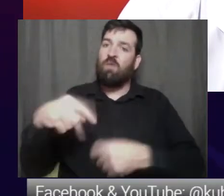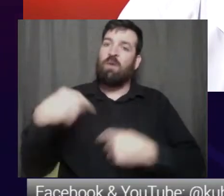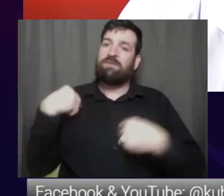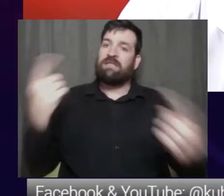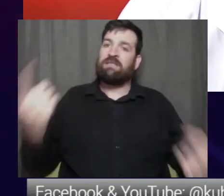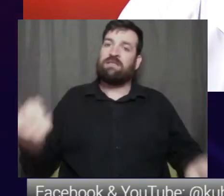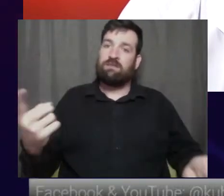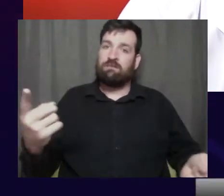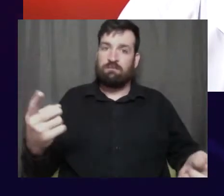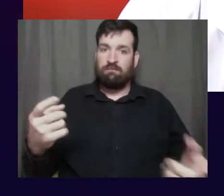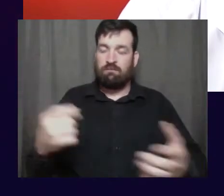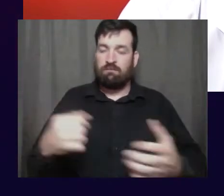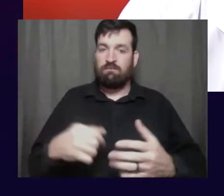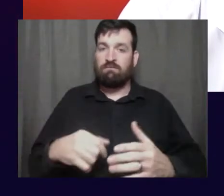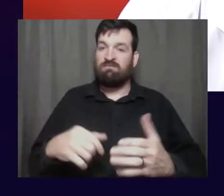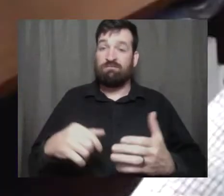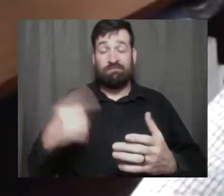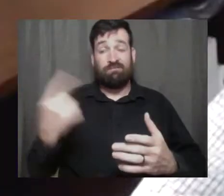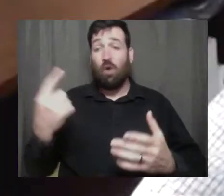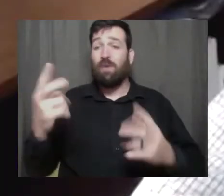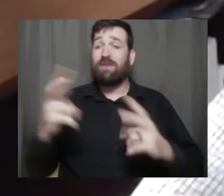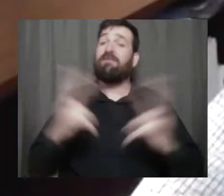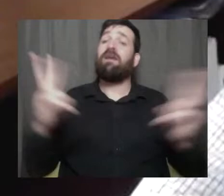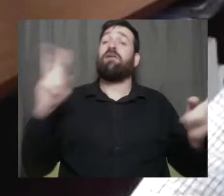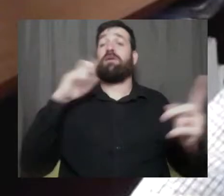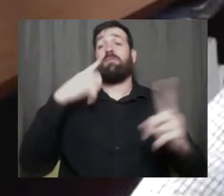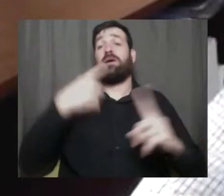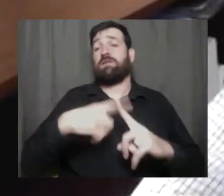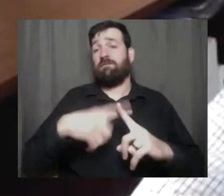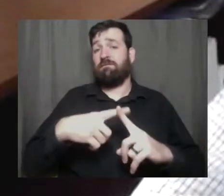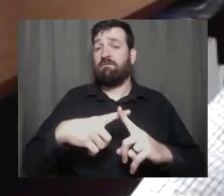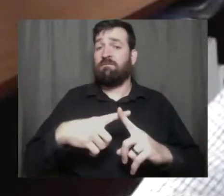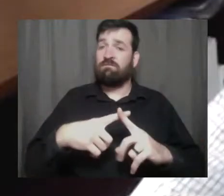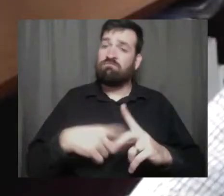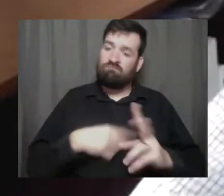able to interact, it's always been very, very positive and kept me